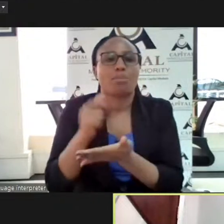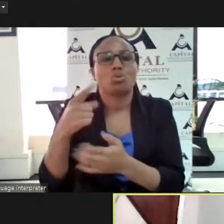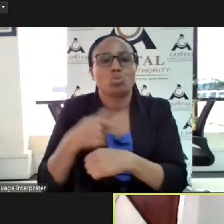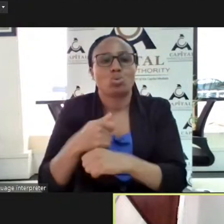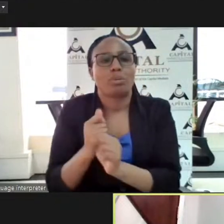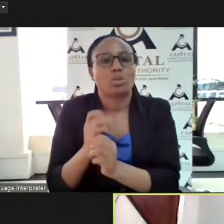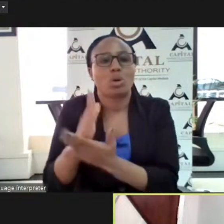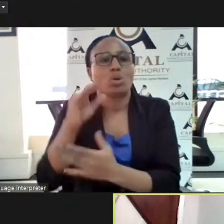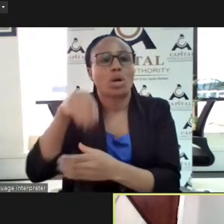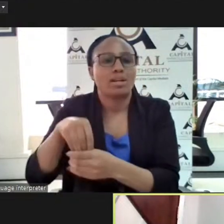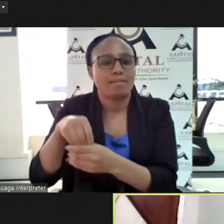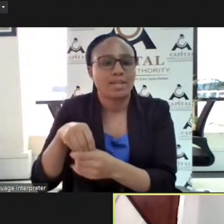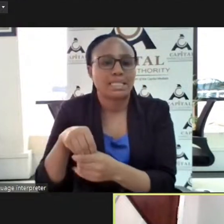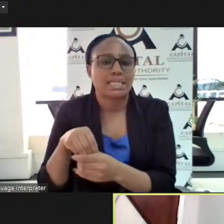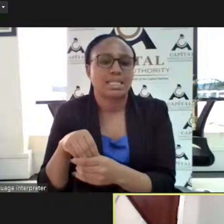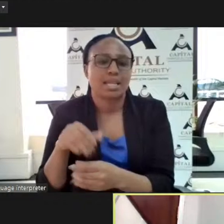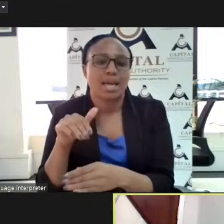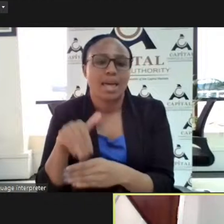invest in the